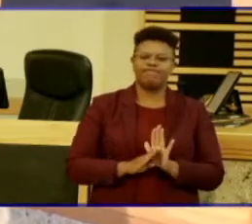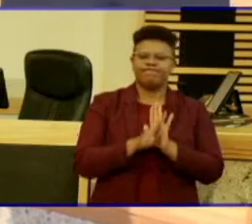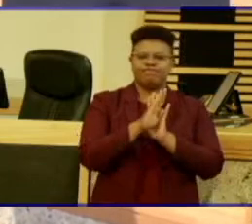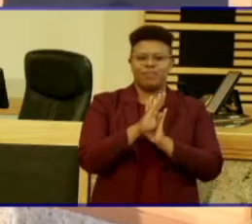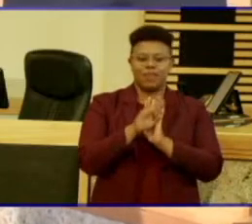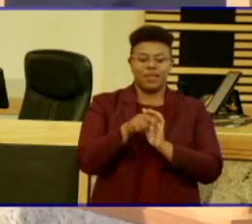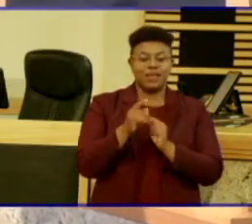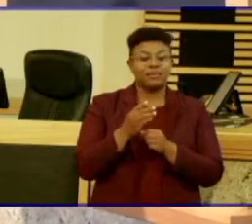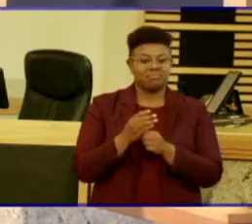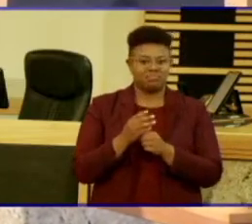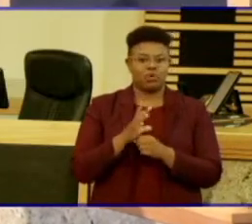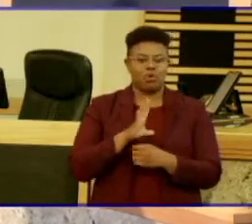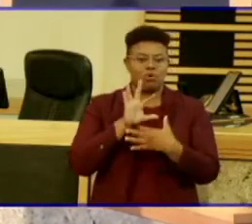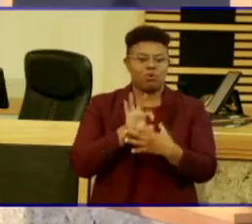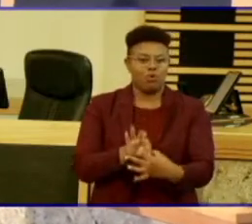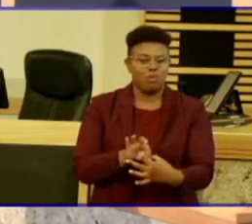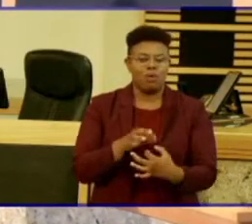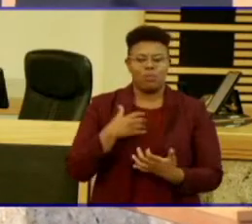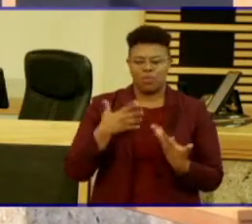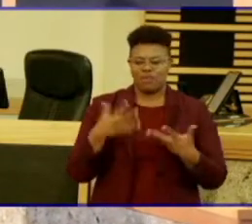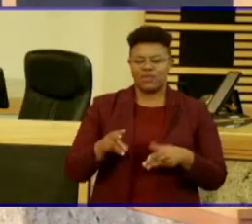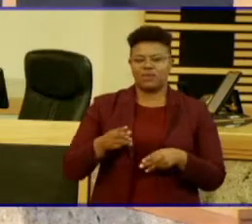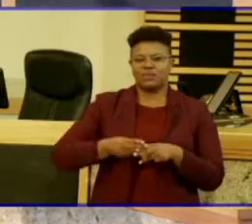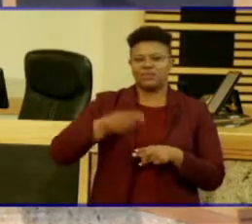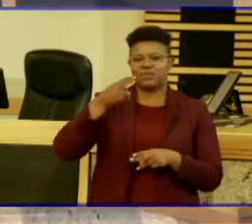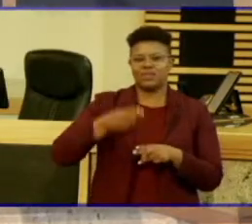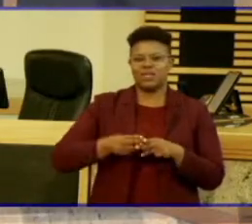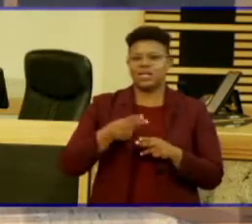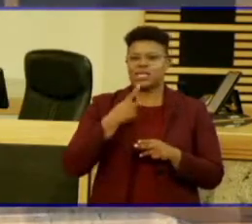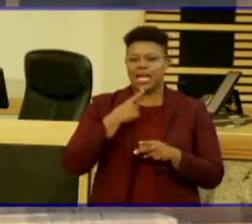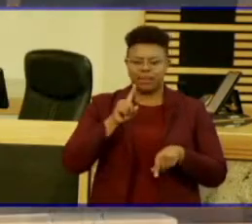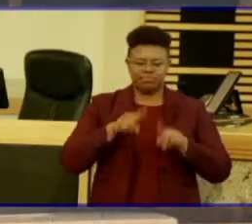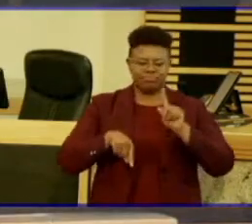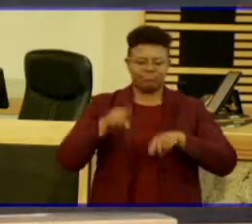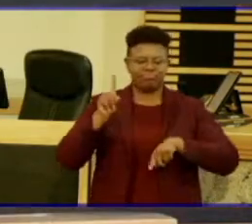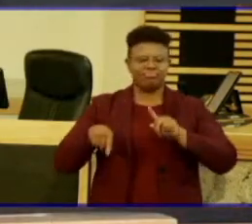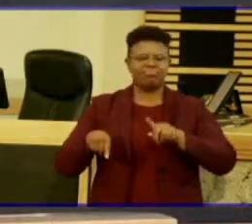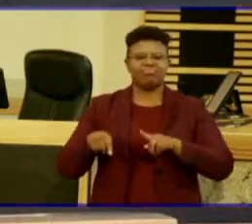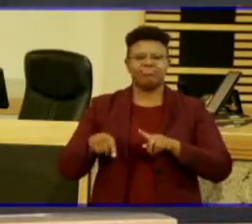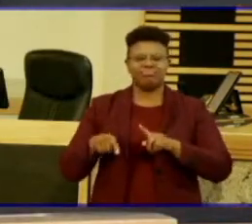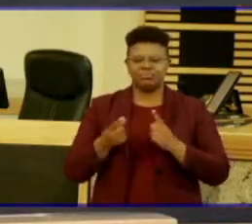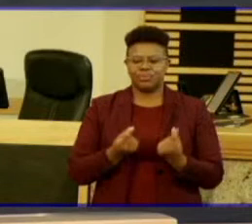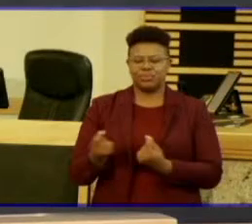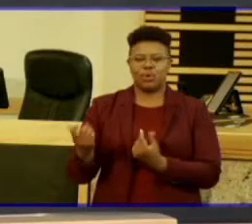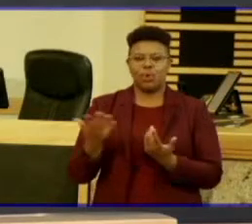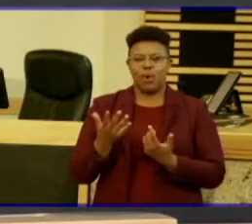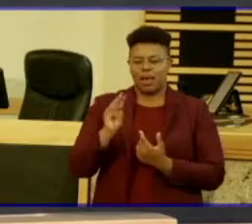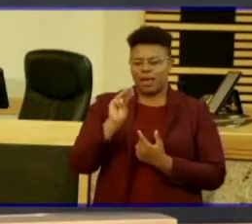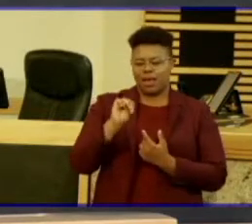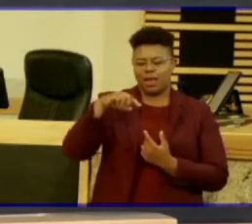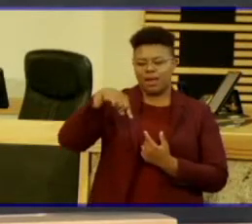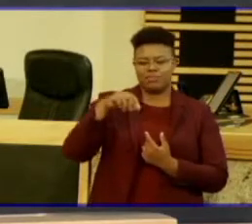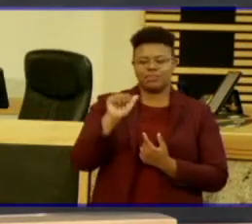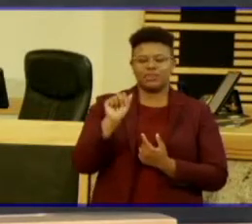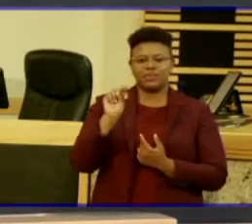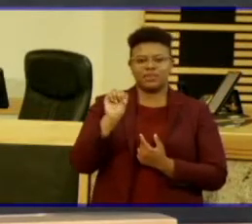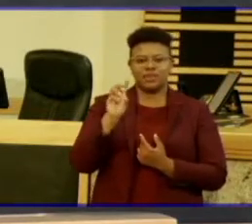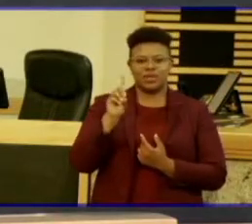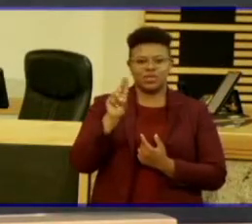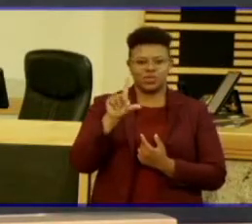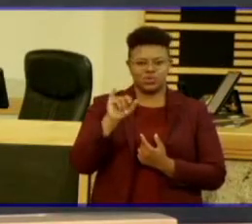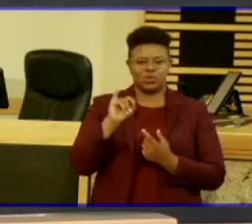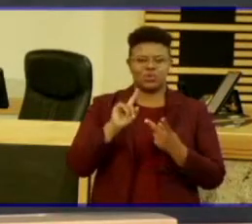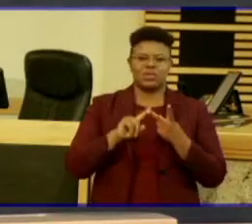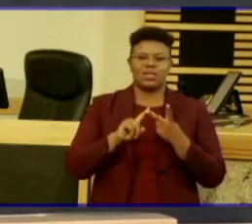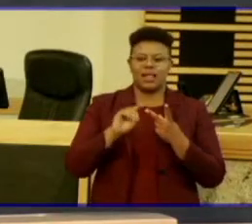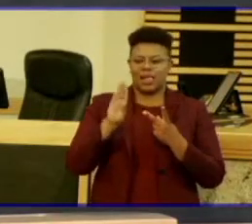this commitment, we have finalized the commodity diversification at Mkanduli and Mbizana Red Hubs, which have continued to